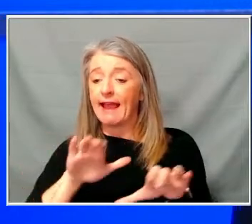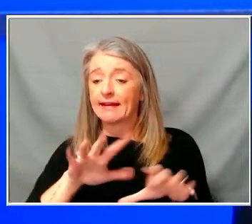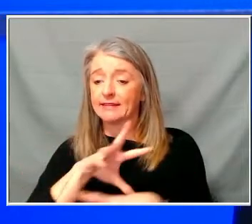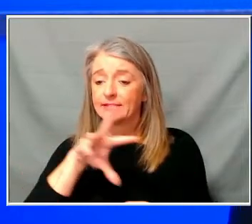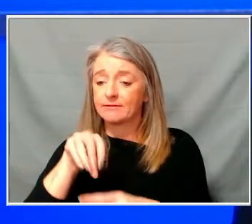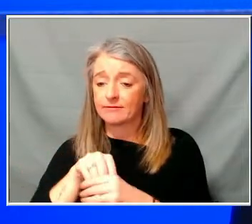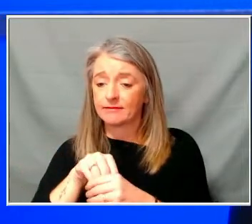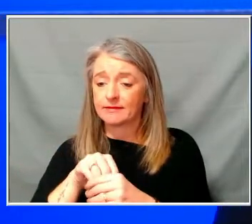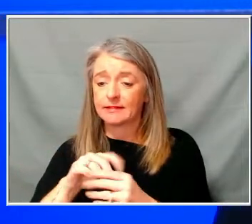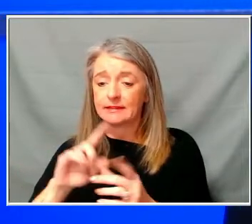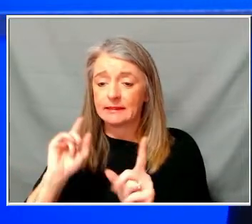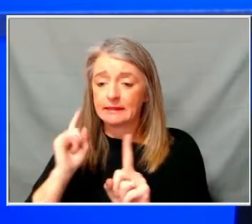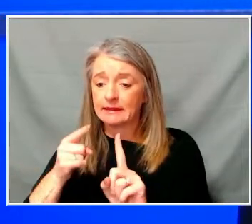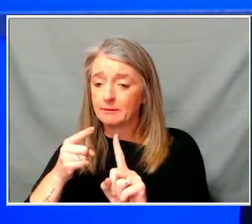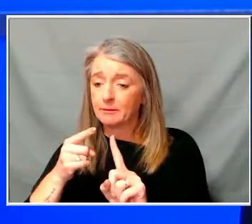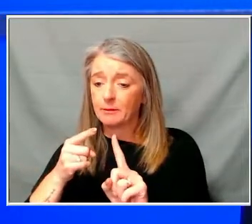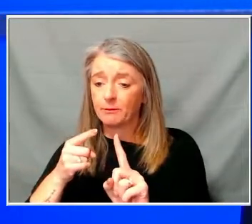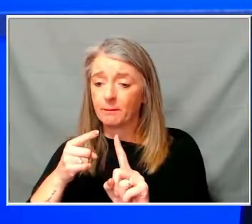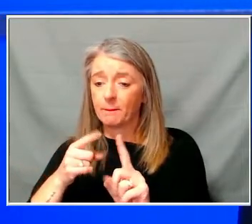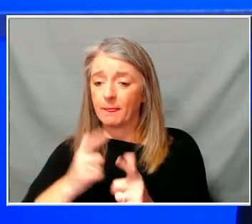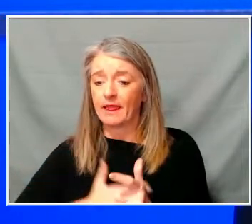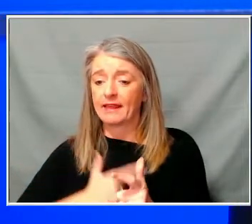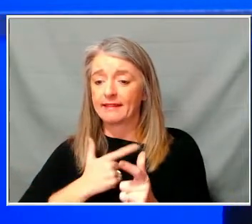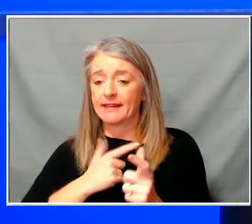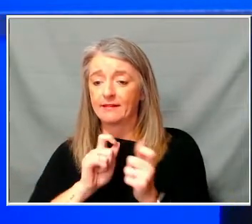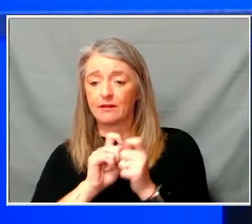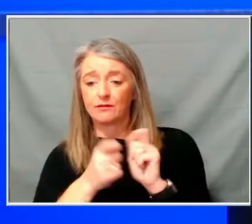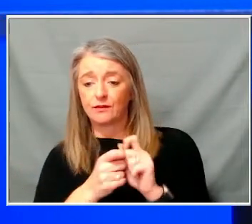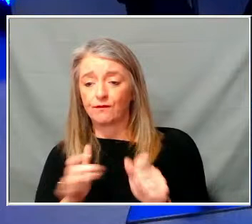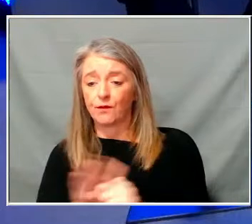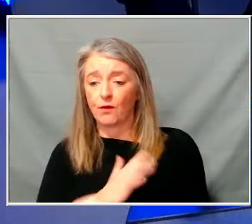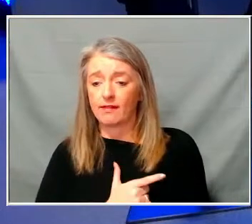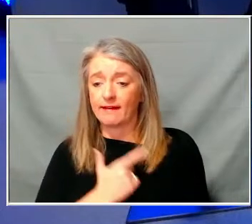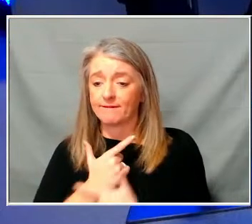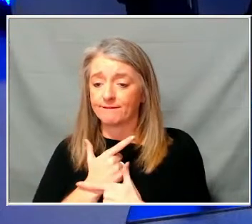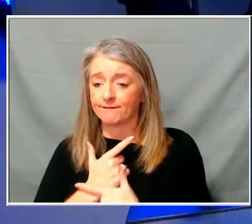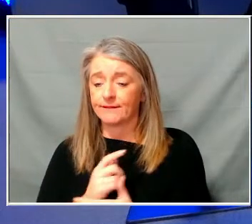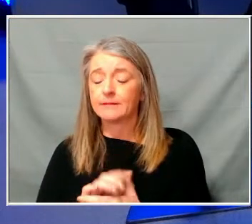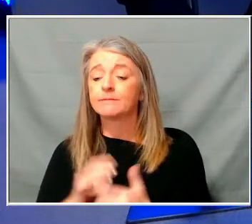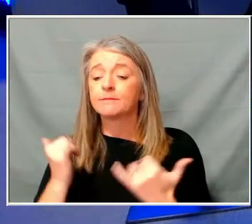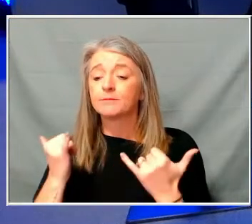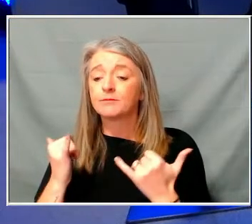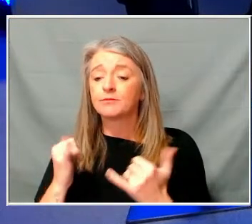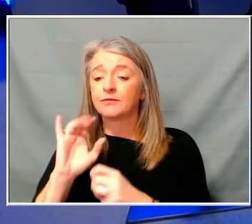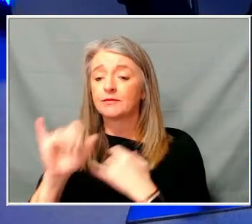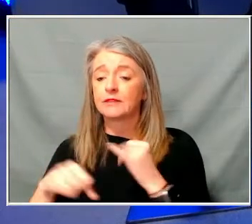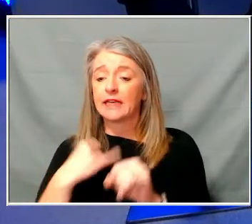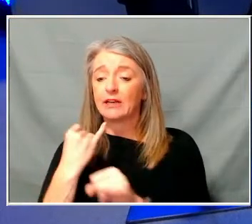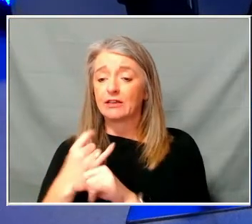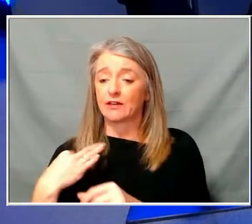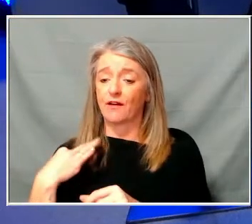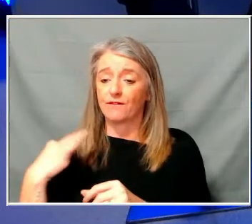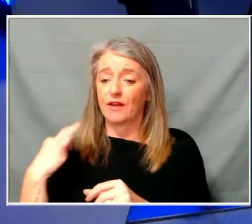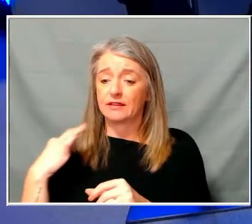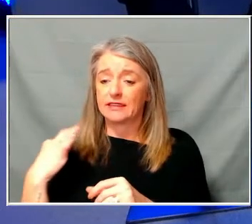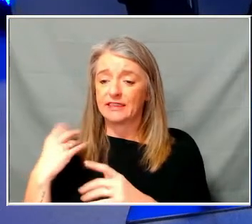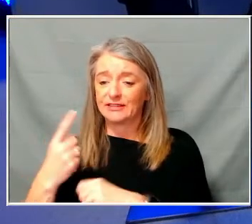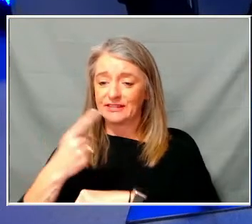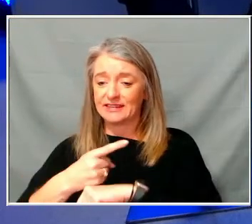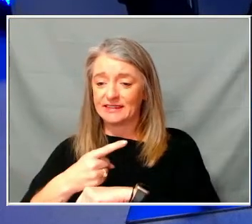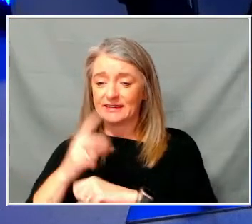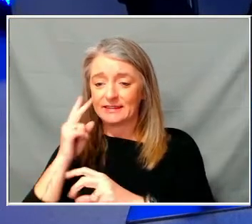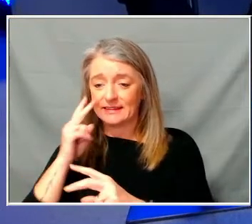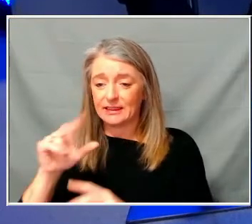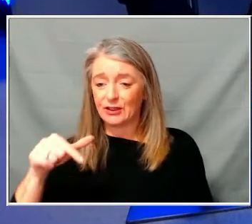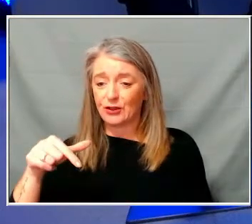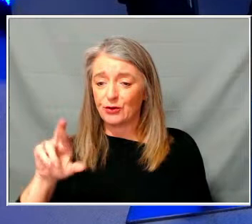the key to kind of living an adaptive, fuller life. So today is International Volunteer Day, by the way. You can scan the QR code there